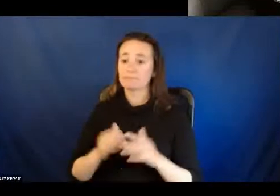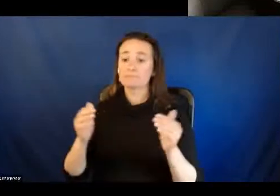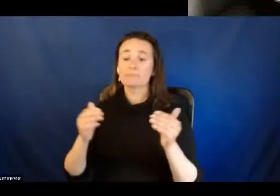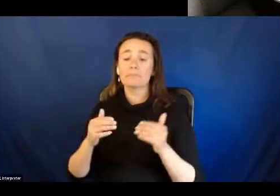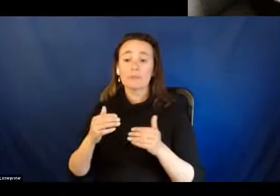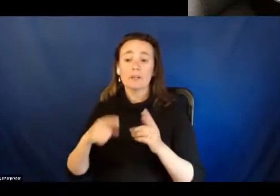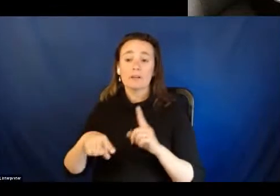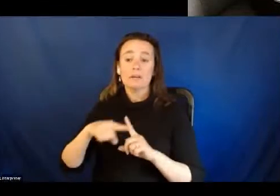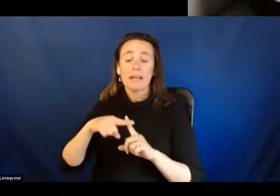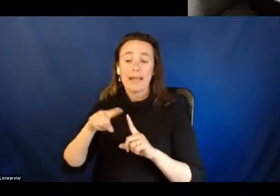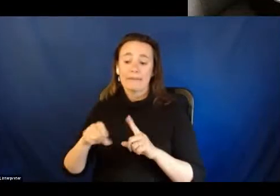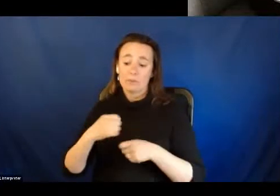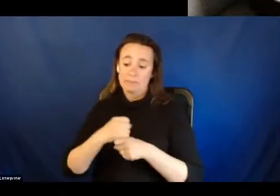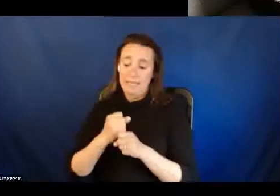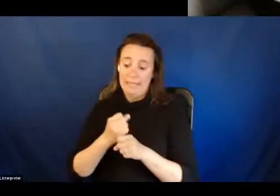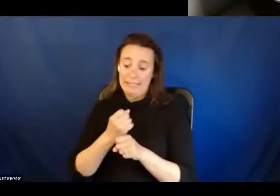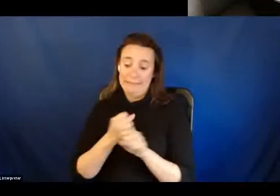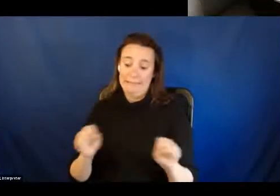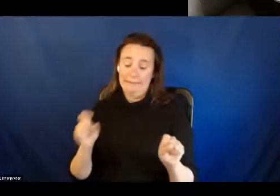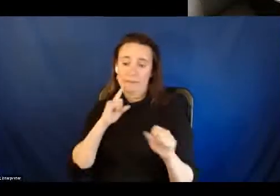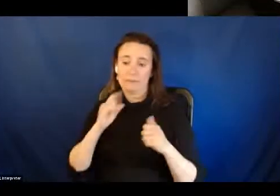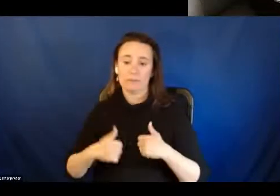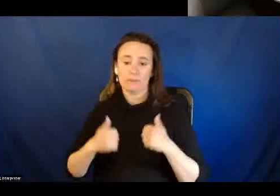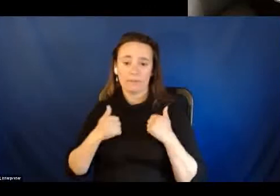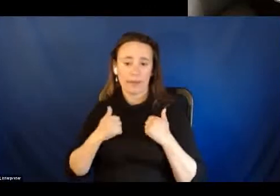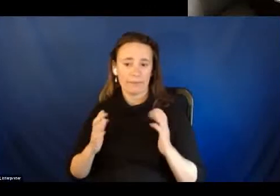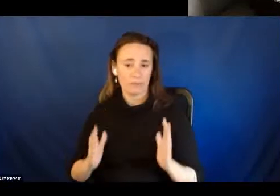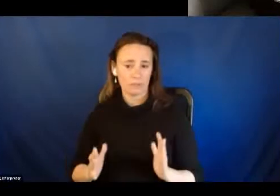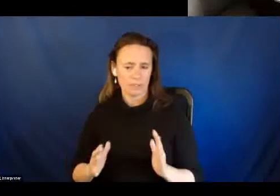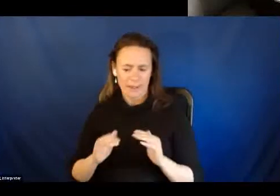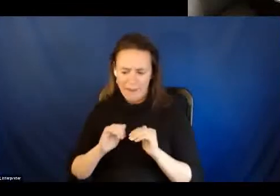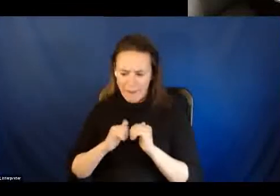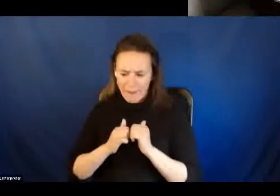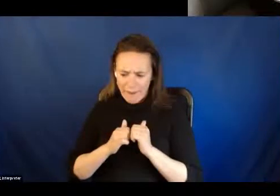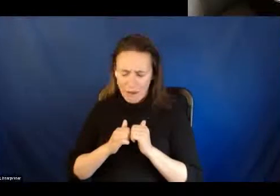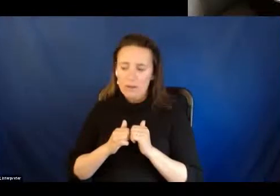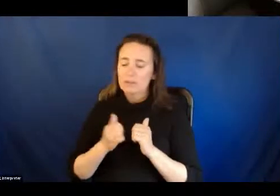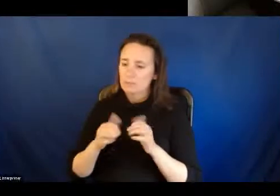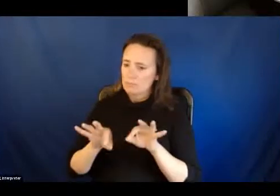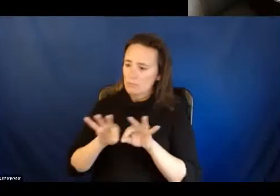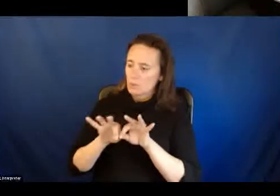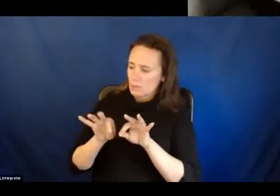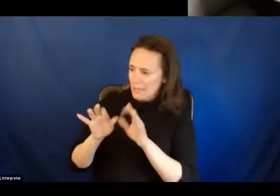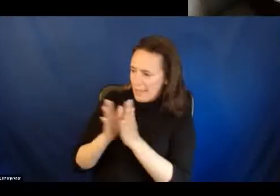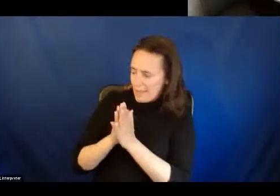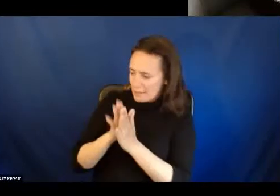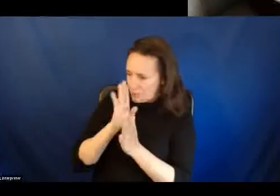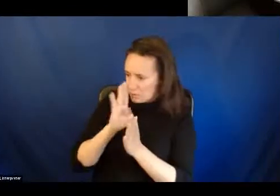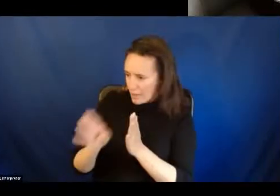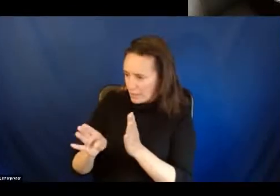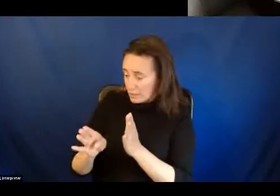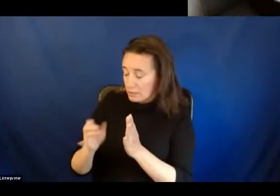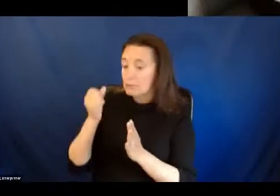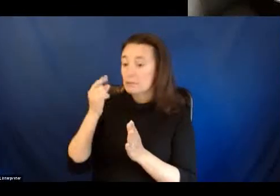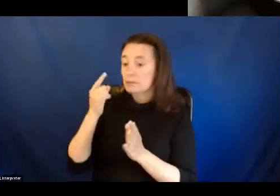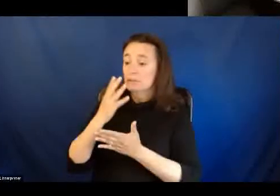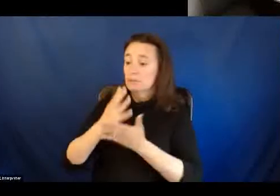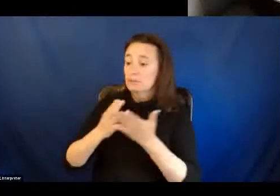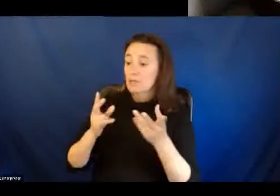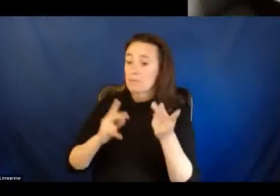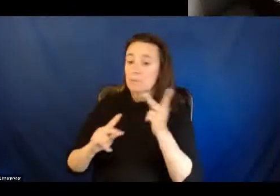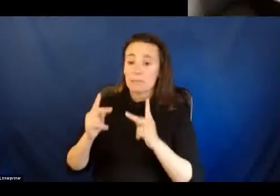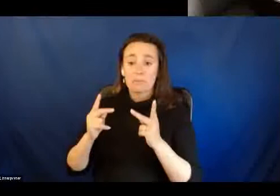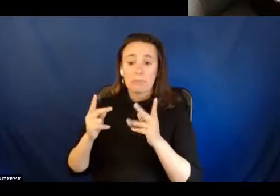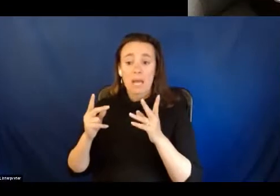And the best way to find out how to do that is to ask them directly. For some people, it might be having the door closed